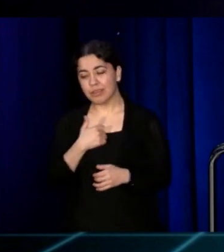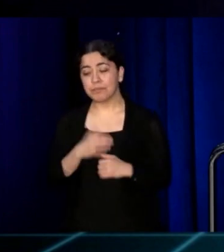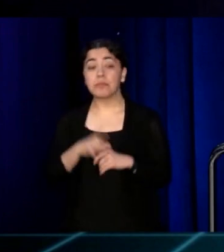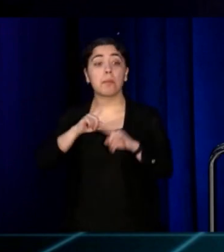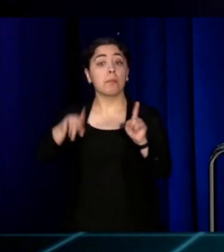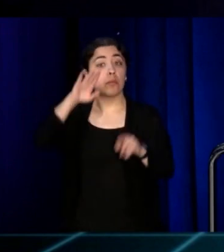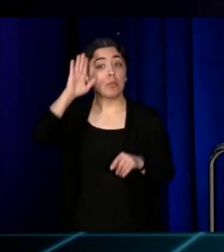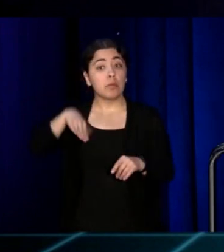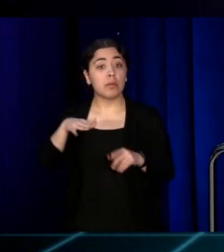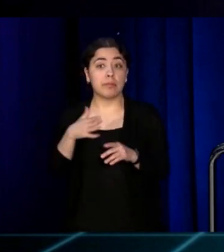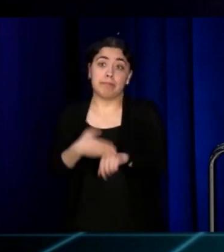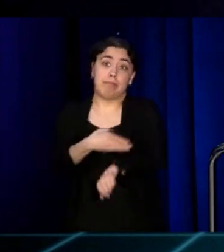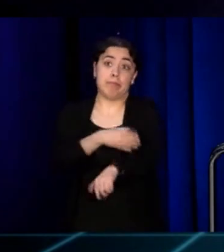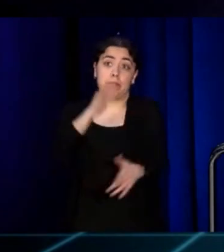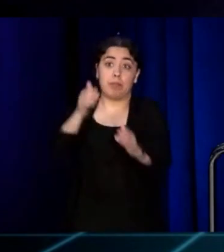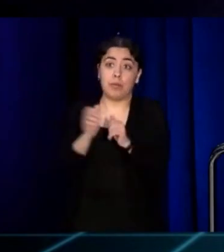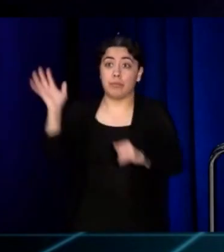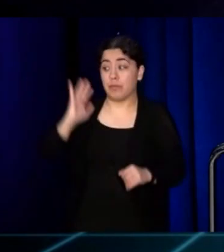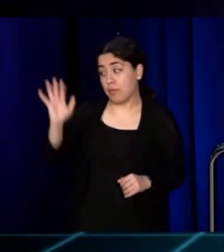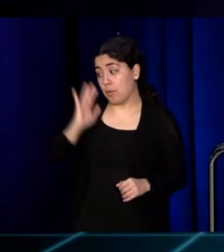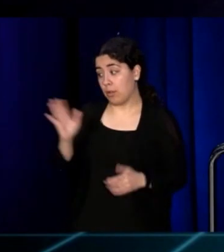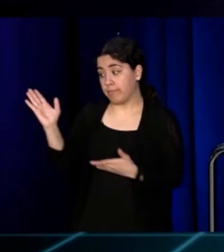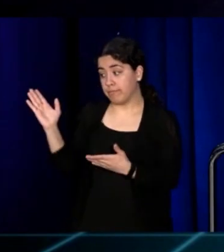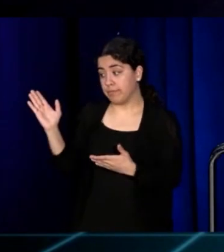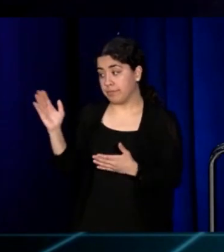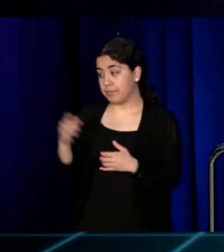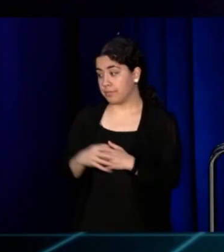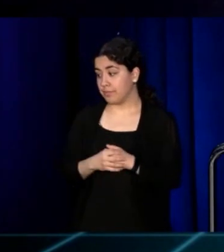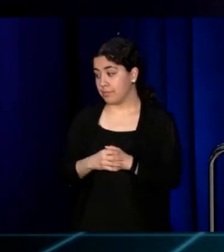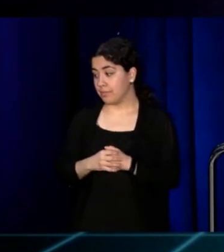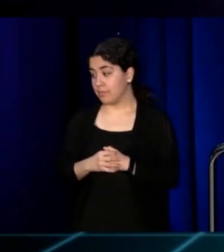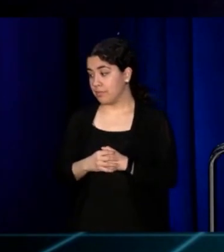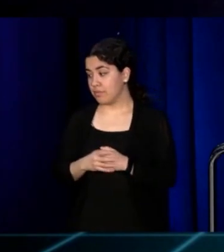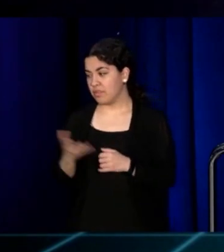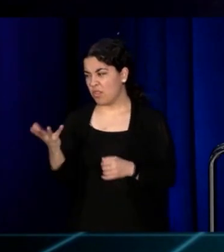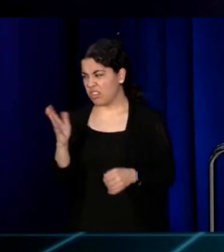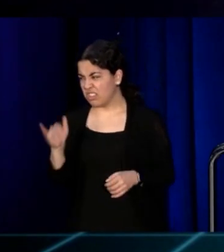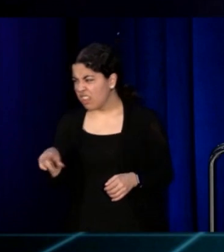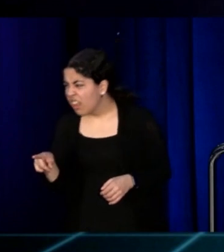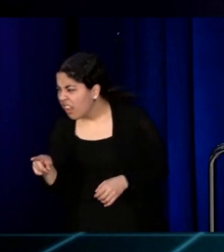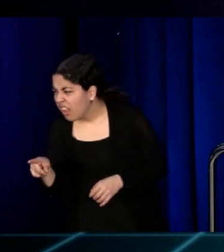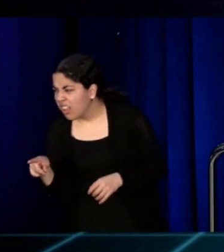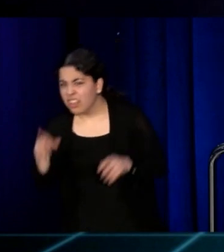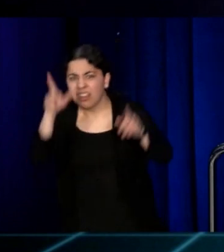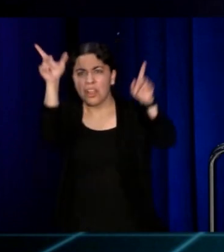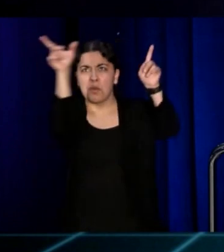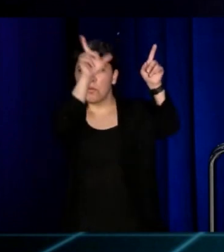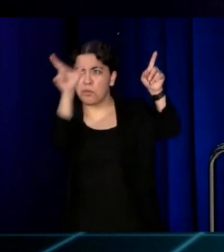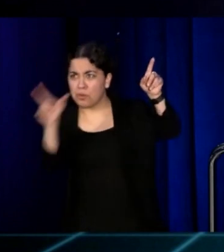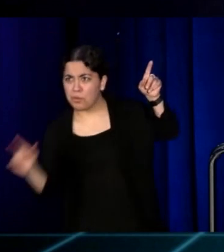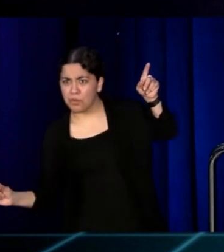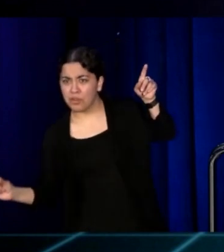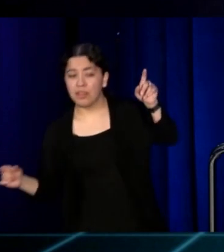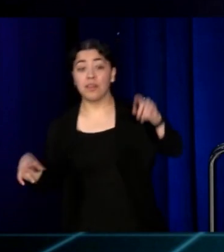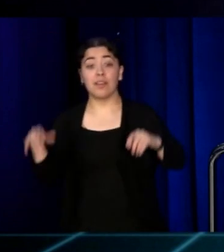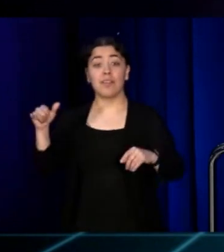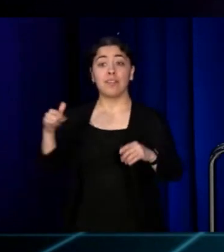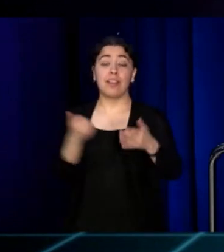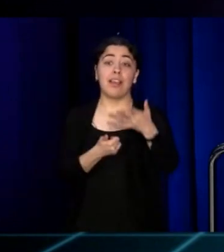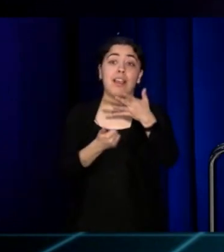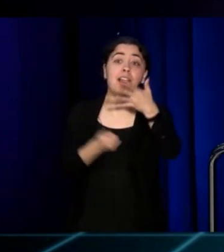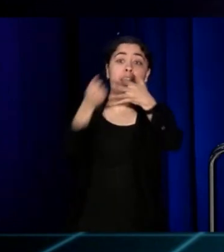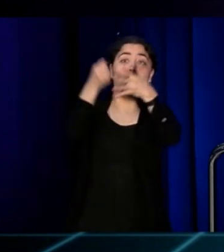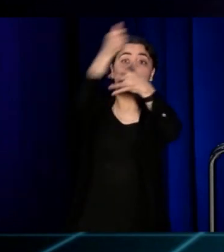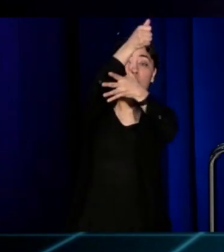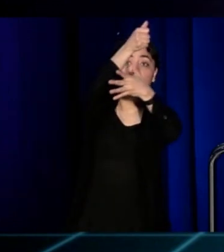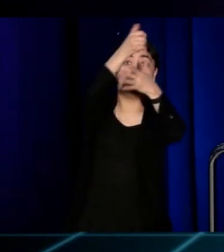It's actually a lot better than what we've had before. What is that? Okay, so these are higher order components, and